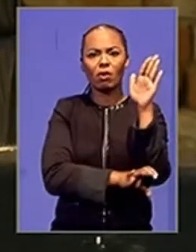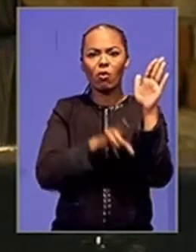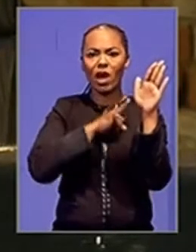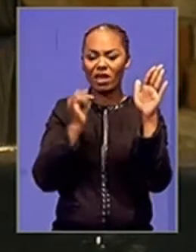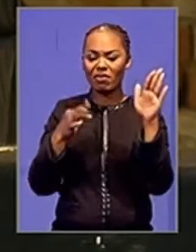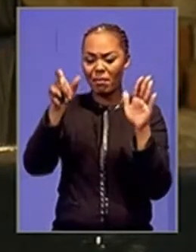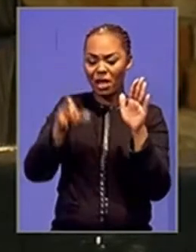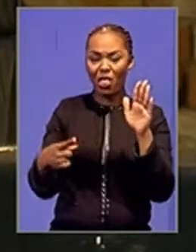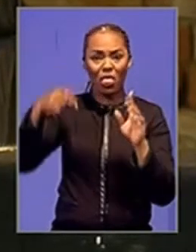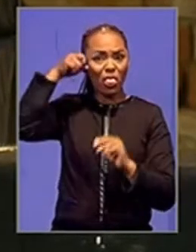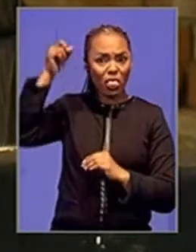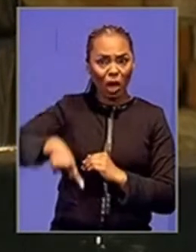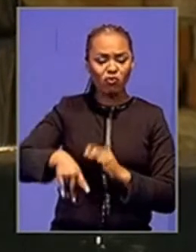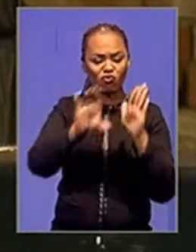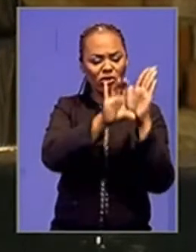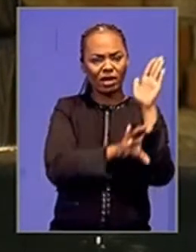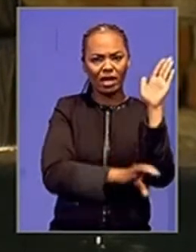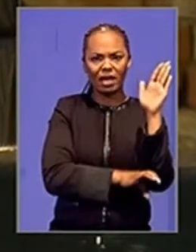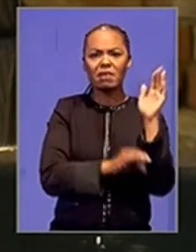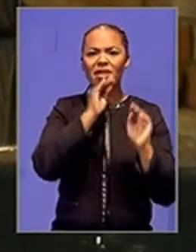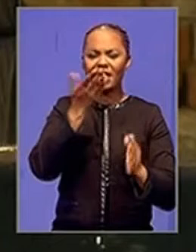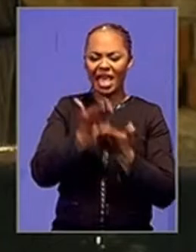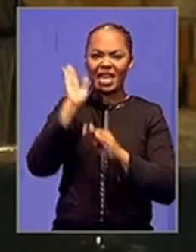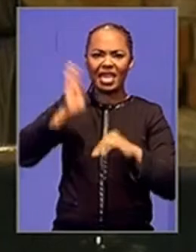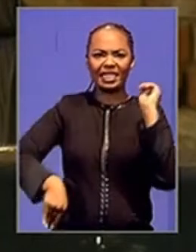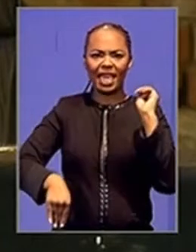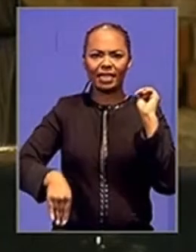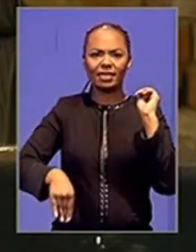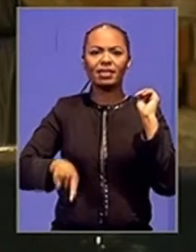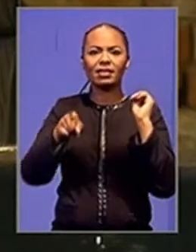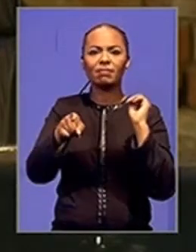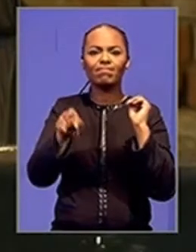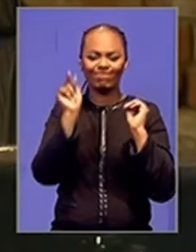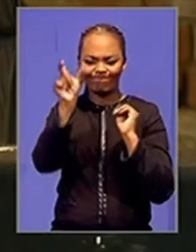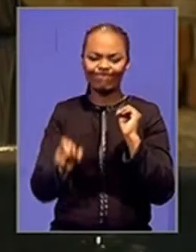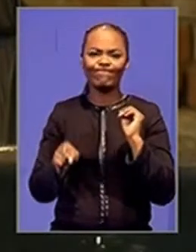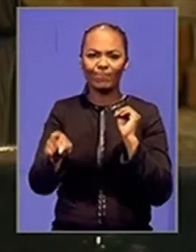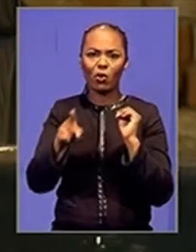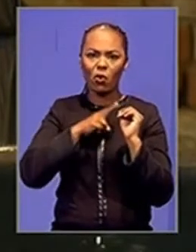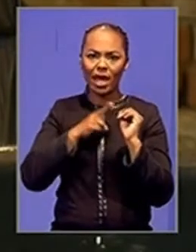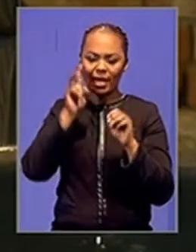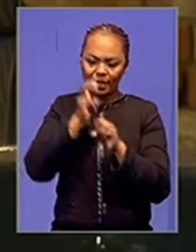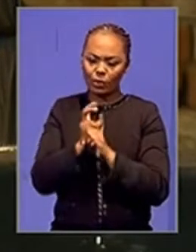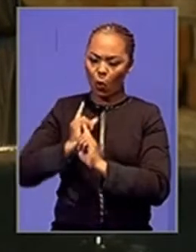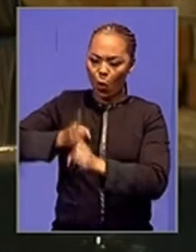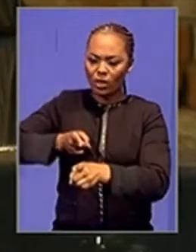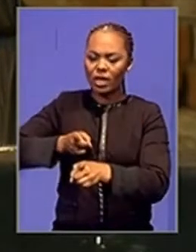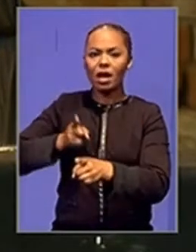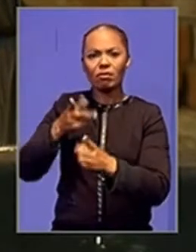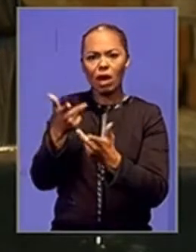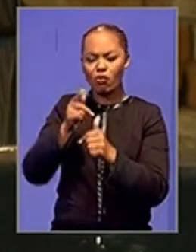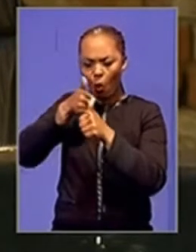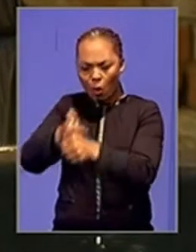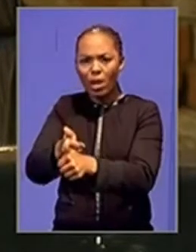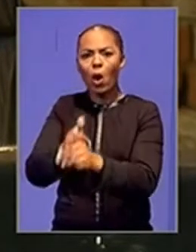with impunity, litigants are allowed to decide which orders they wish to obey and which they wish to